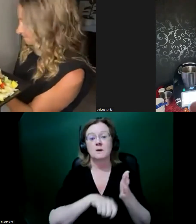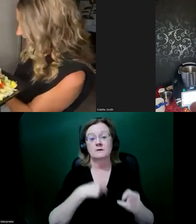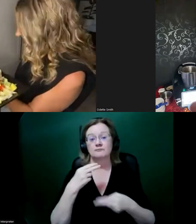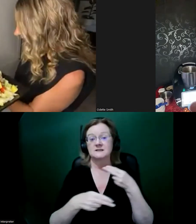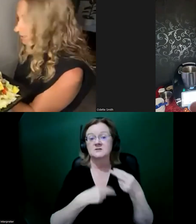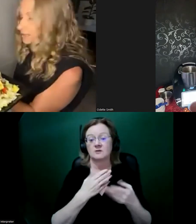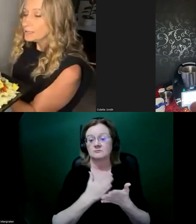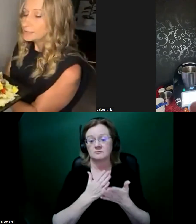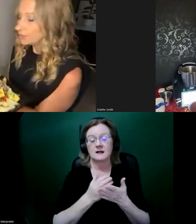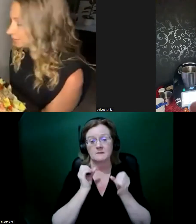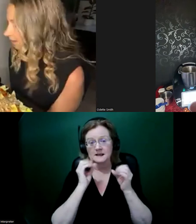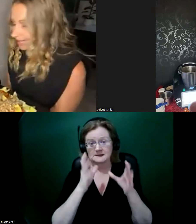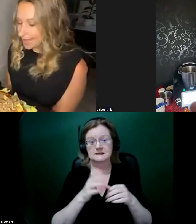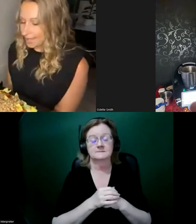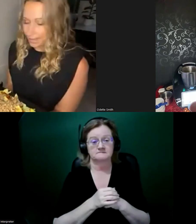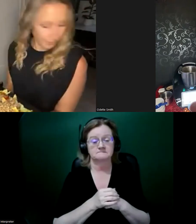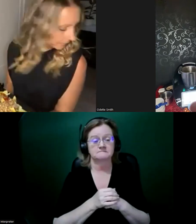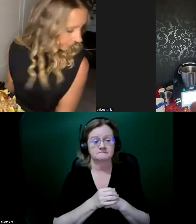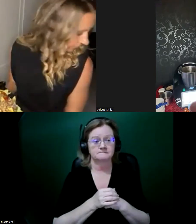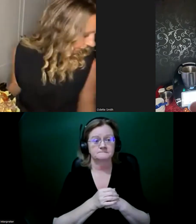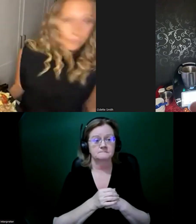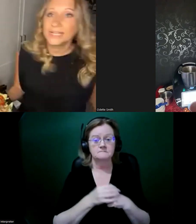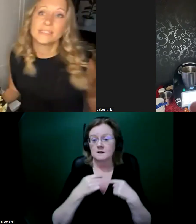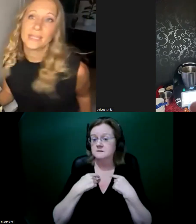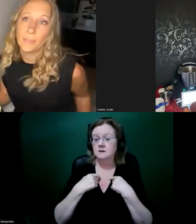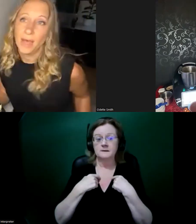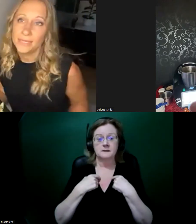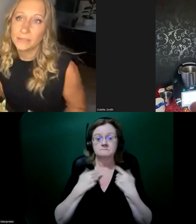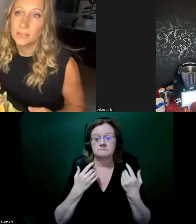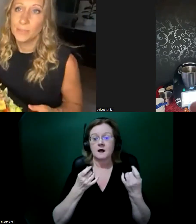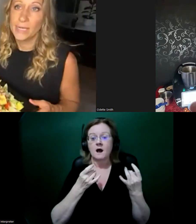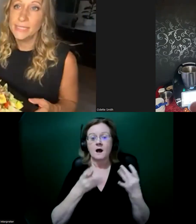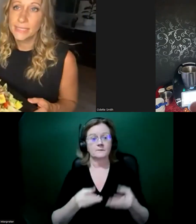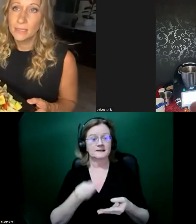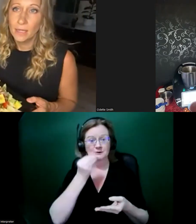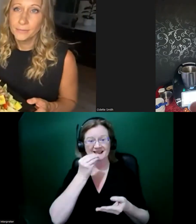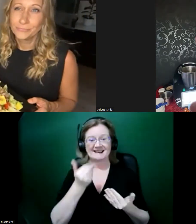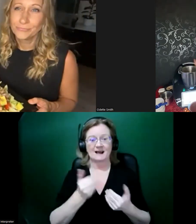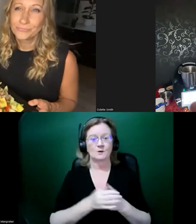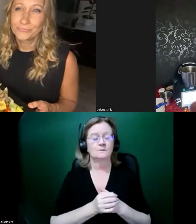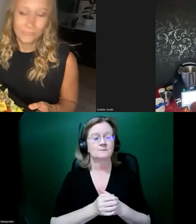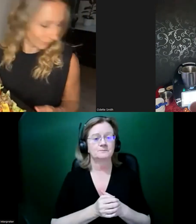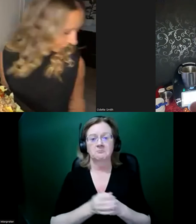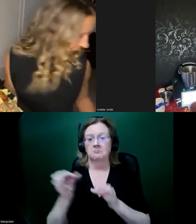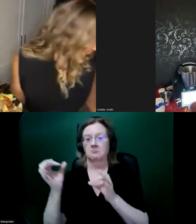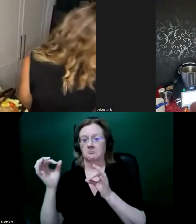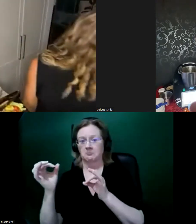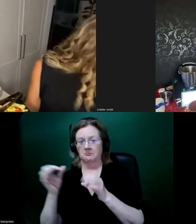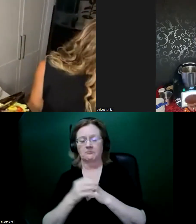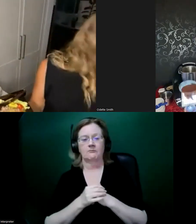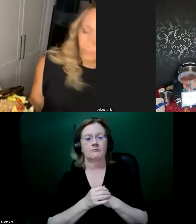is amazing. So I'm ready to take a bite, to be honest. Fantastic. So So